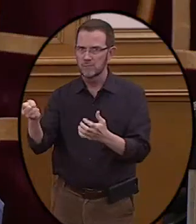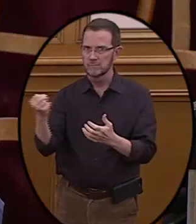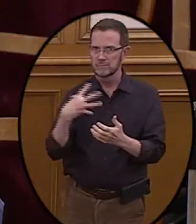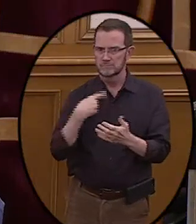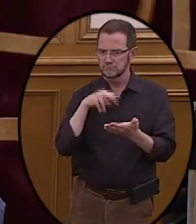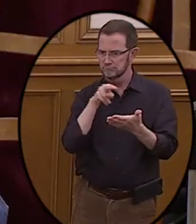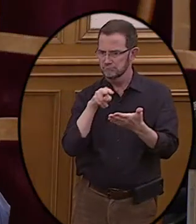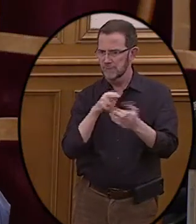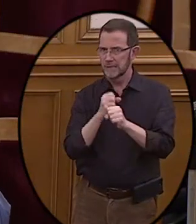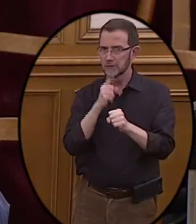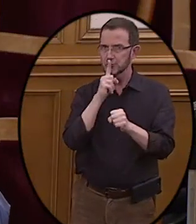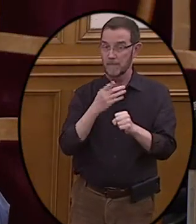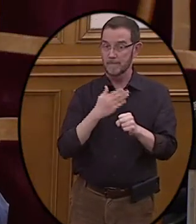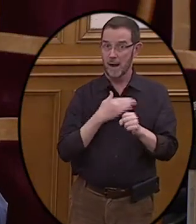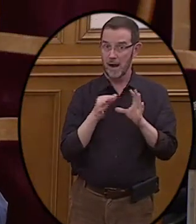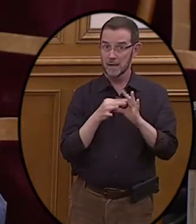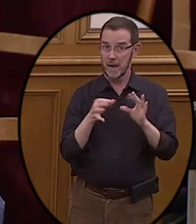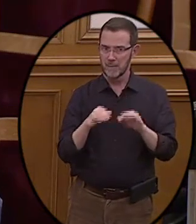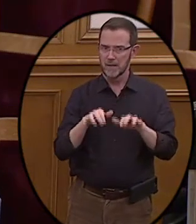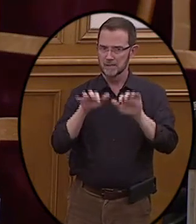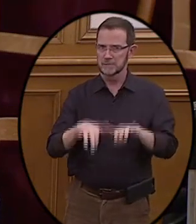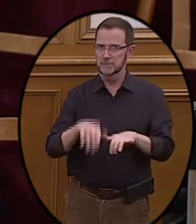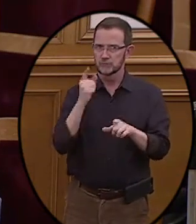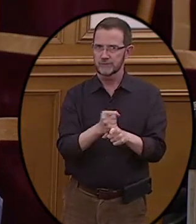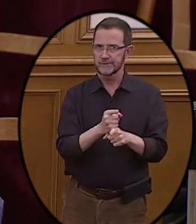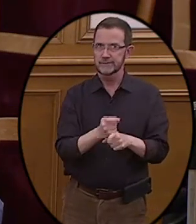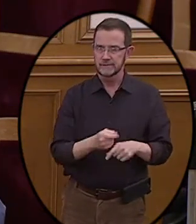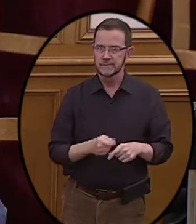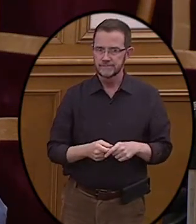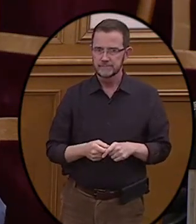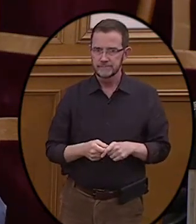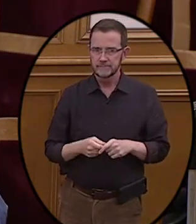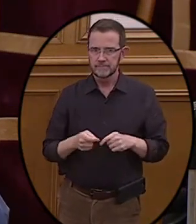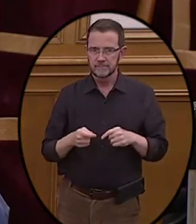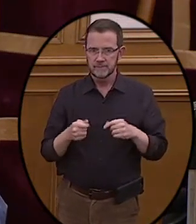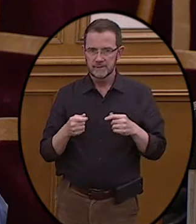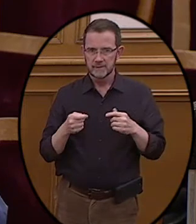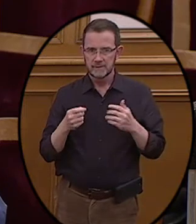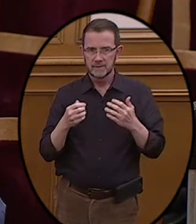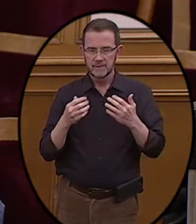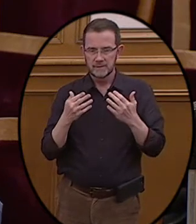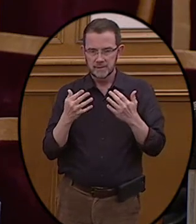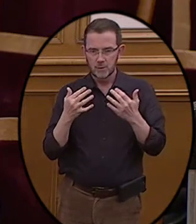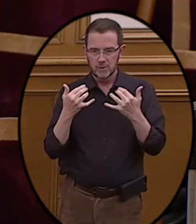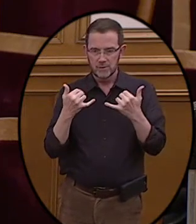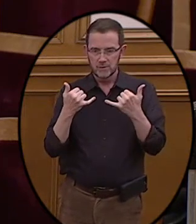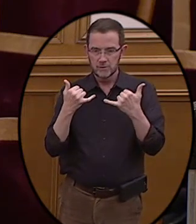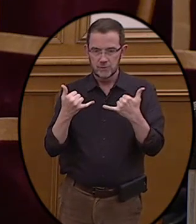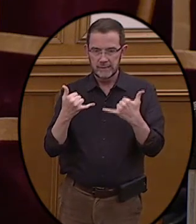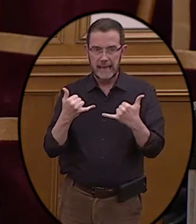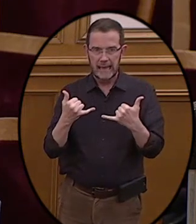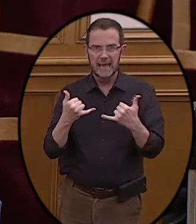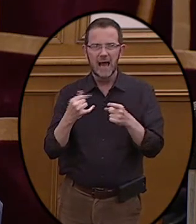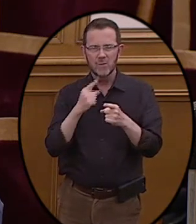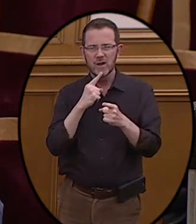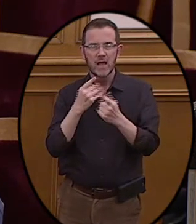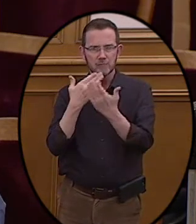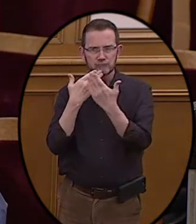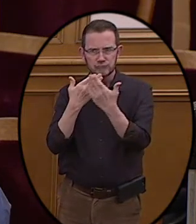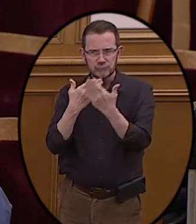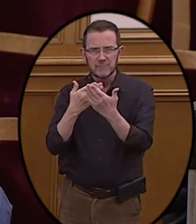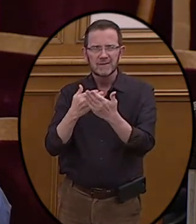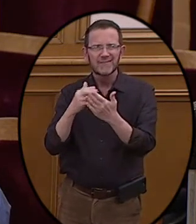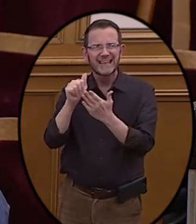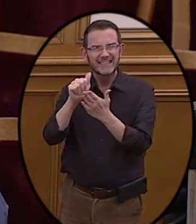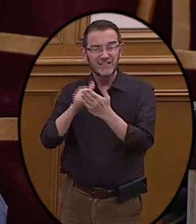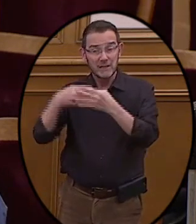I want to thank the amazing presentations that happened today, the reduction to 2 items so that the public could be more involved in these meetings is amazingly